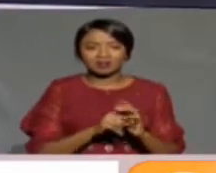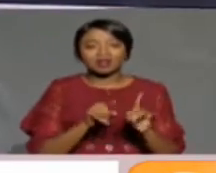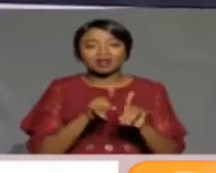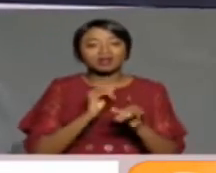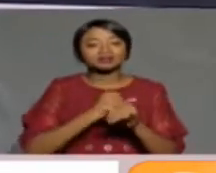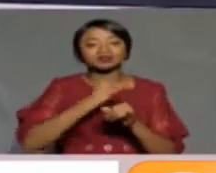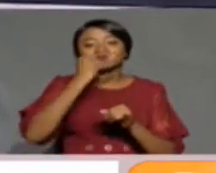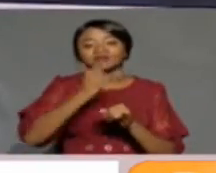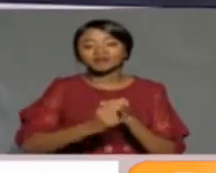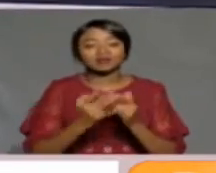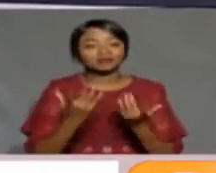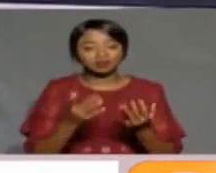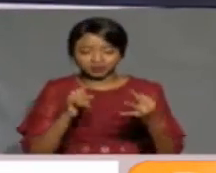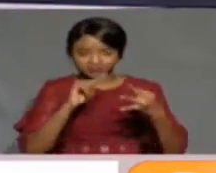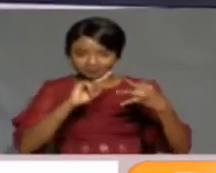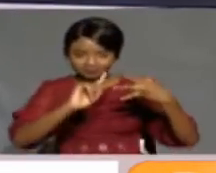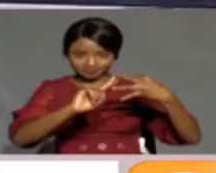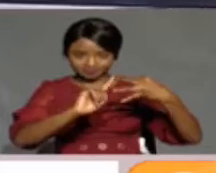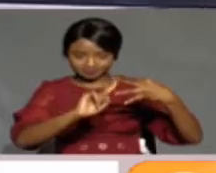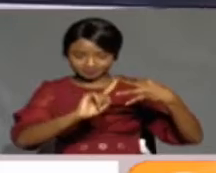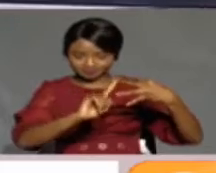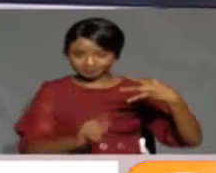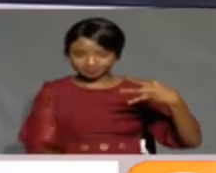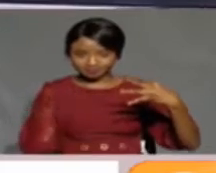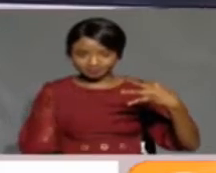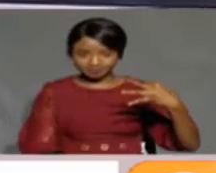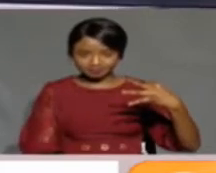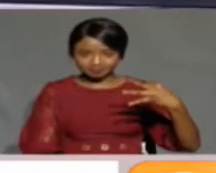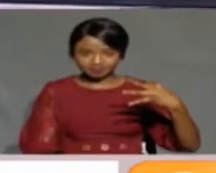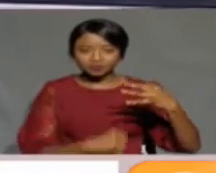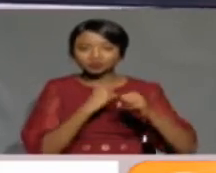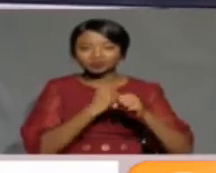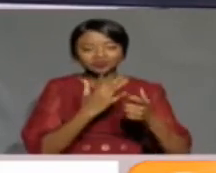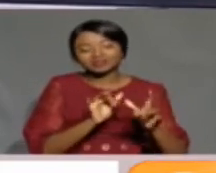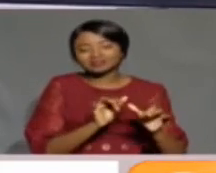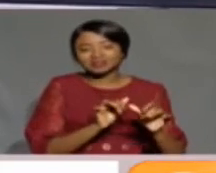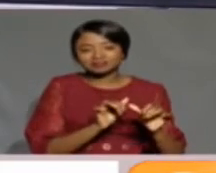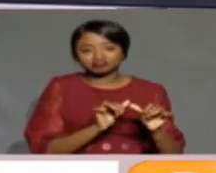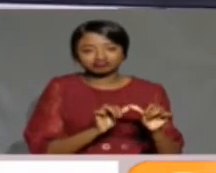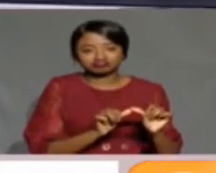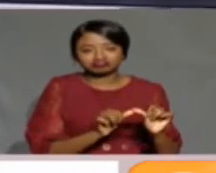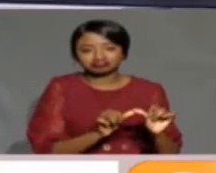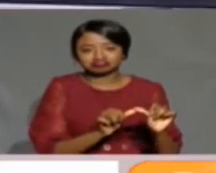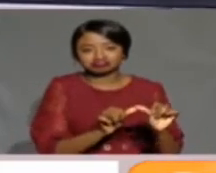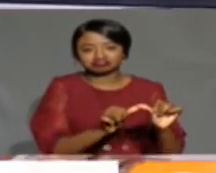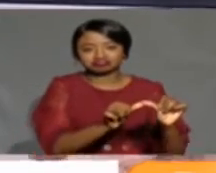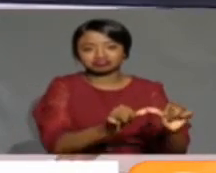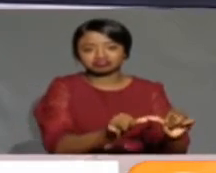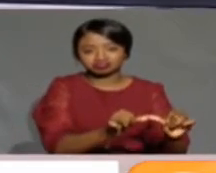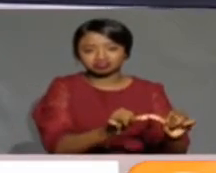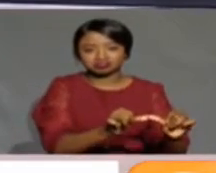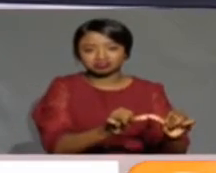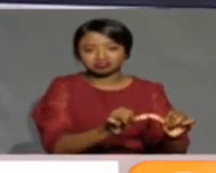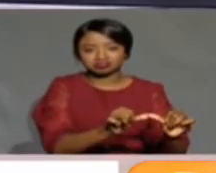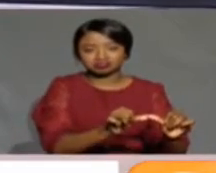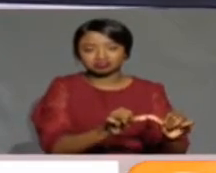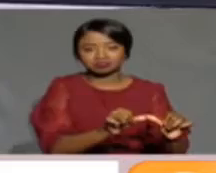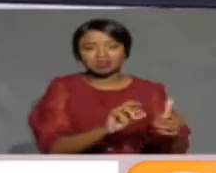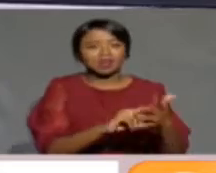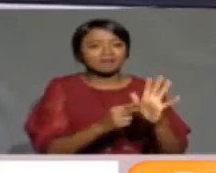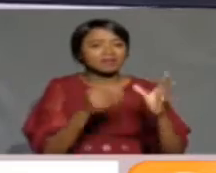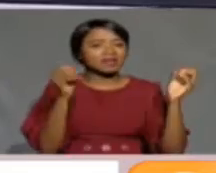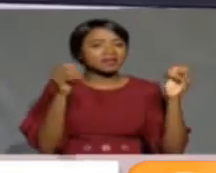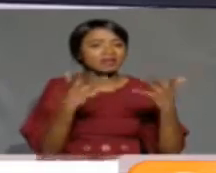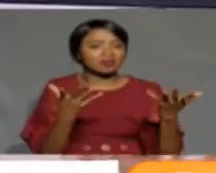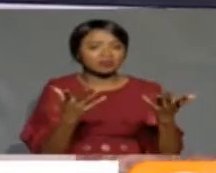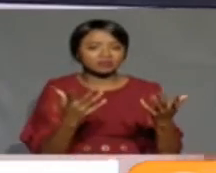uh-huh. is an option three. Option three is maintaining the status quo. Maintaining the status quo very leaving clearly them in